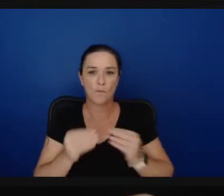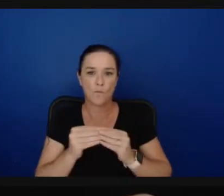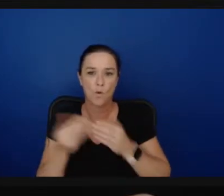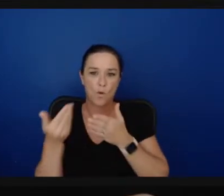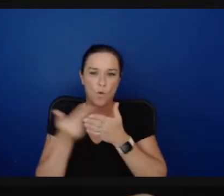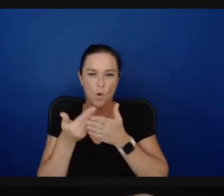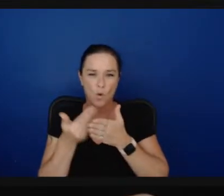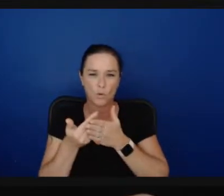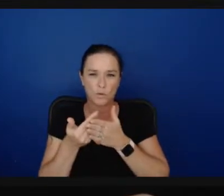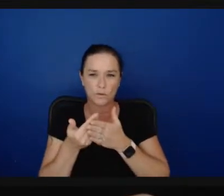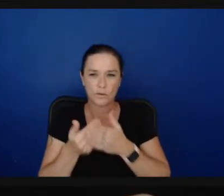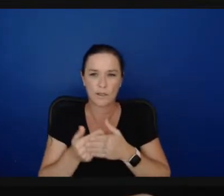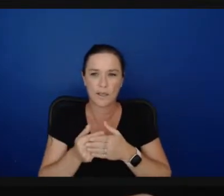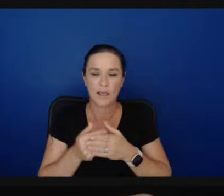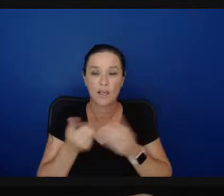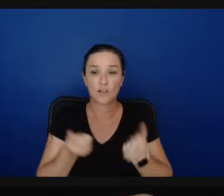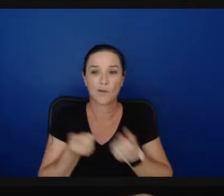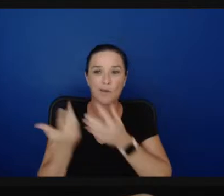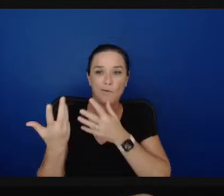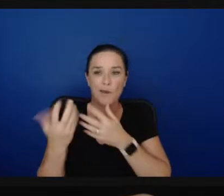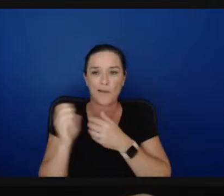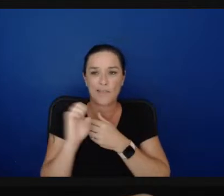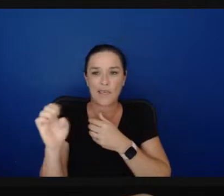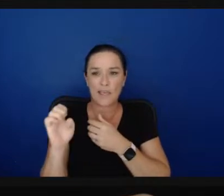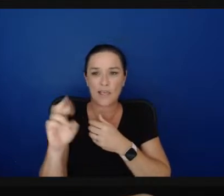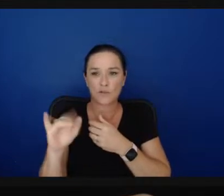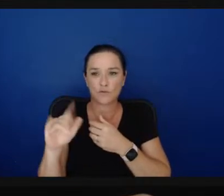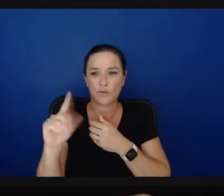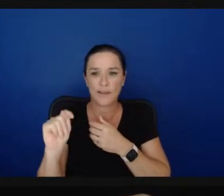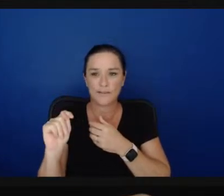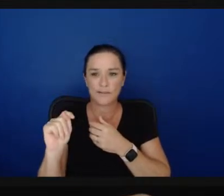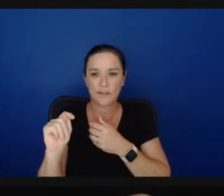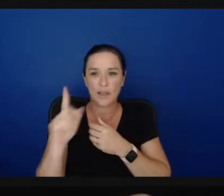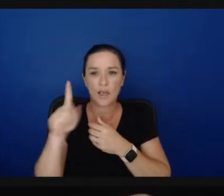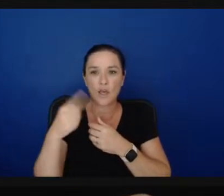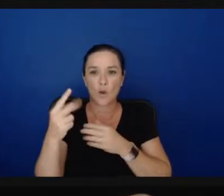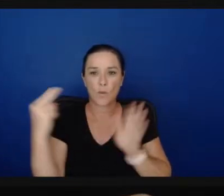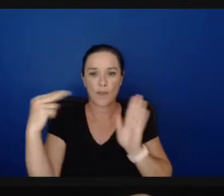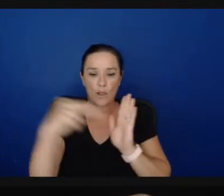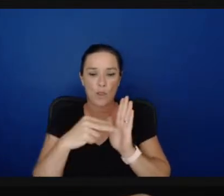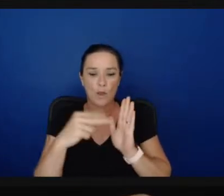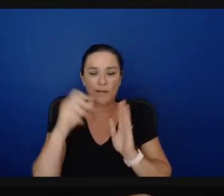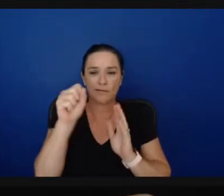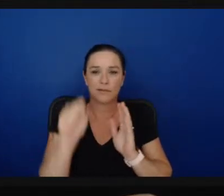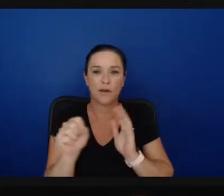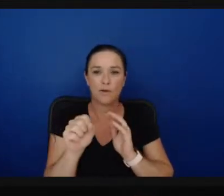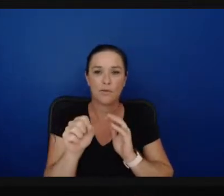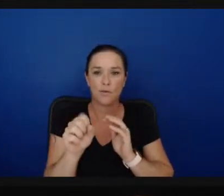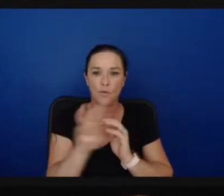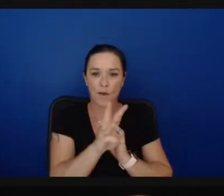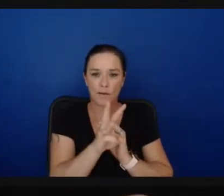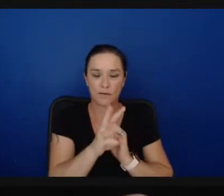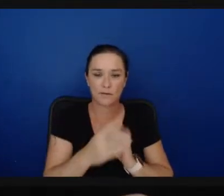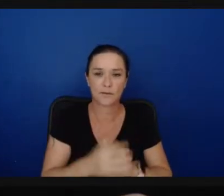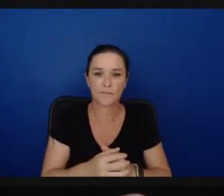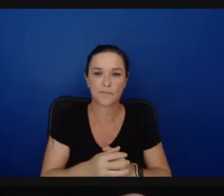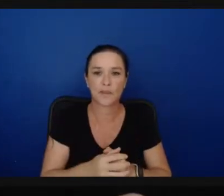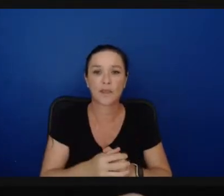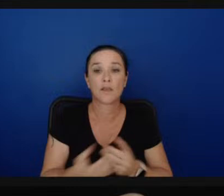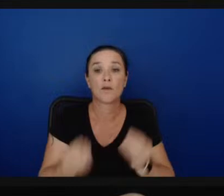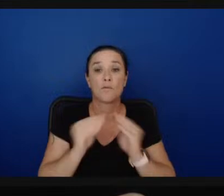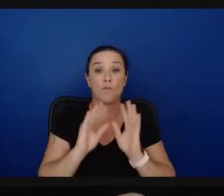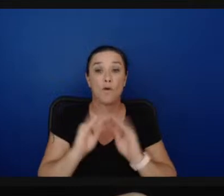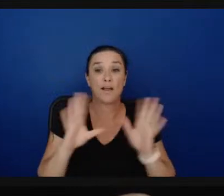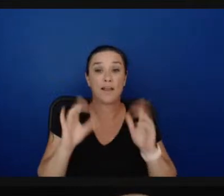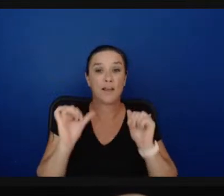and let's exclude that east rift stuff and look just to the southwest. In that case, a little more clearly, you see the